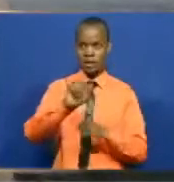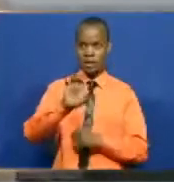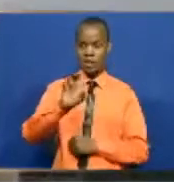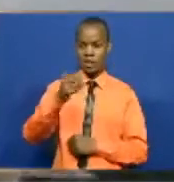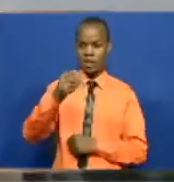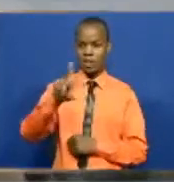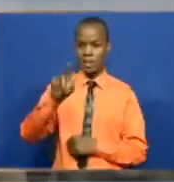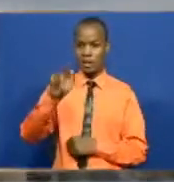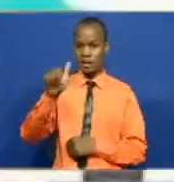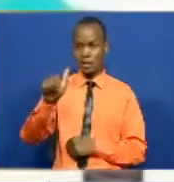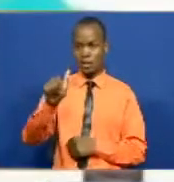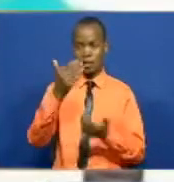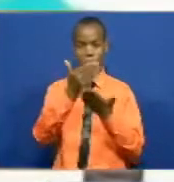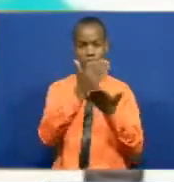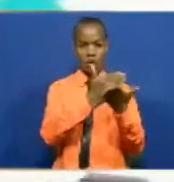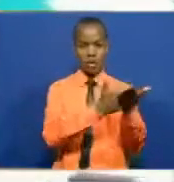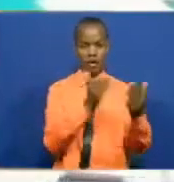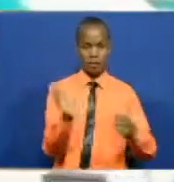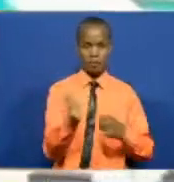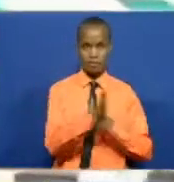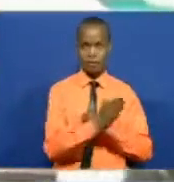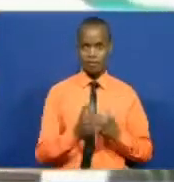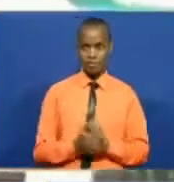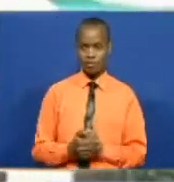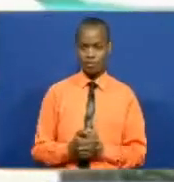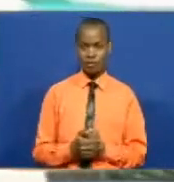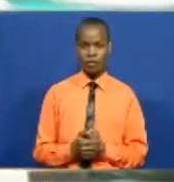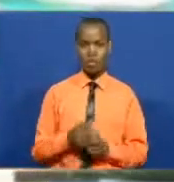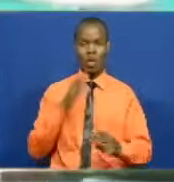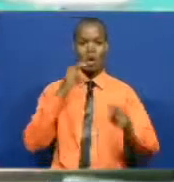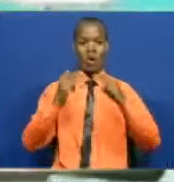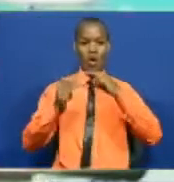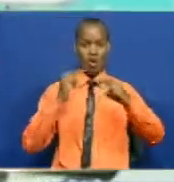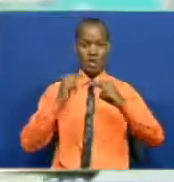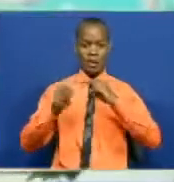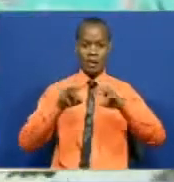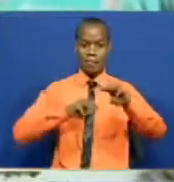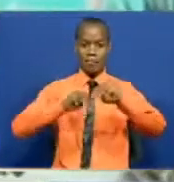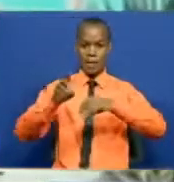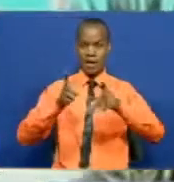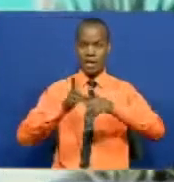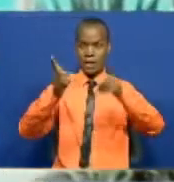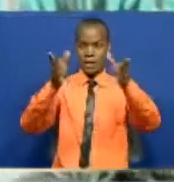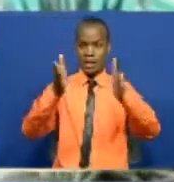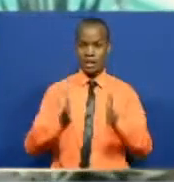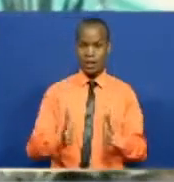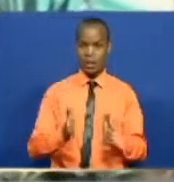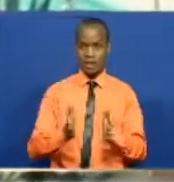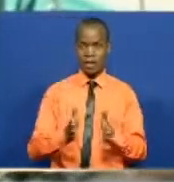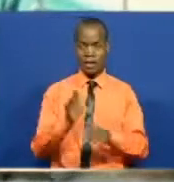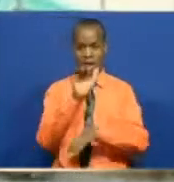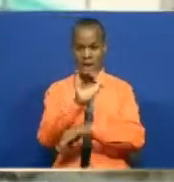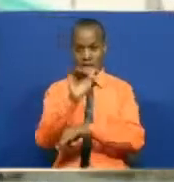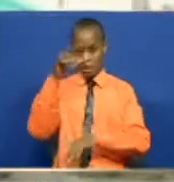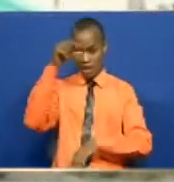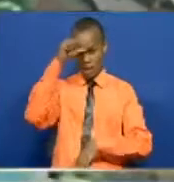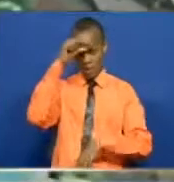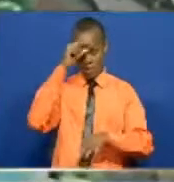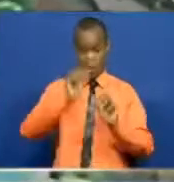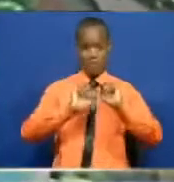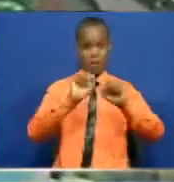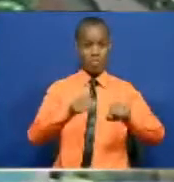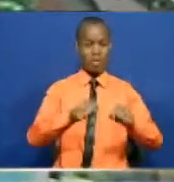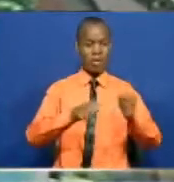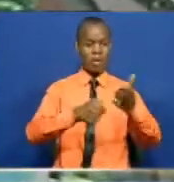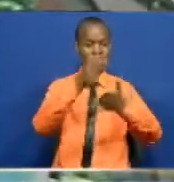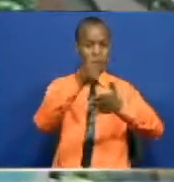program. Finally, Pride Inn Hotel Managing Director Hassan Norani is urging the government to scale down taxes